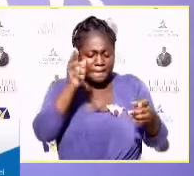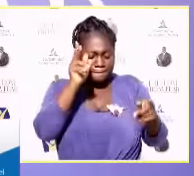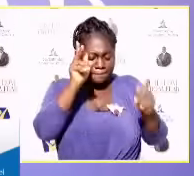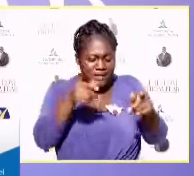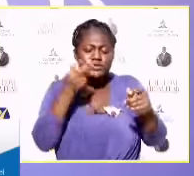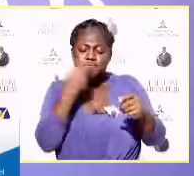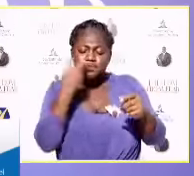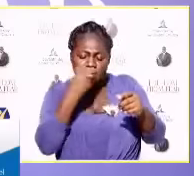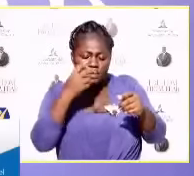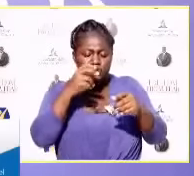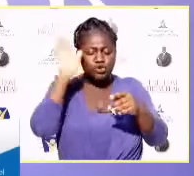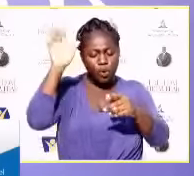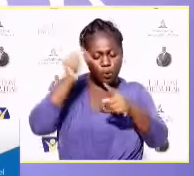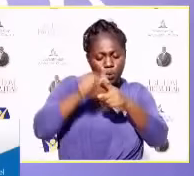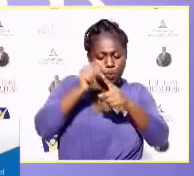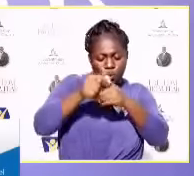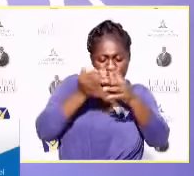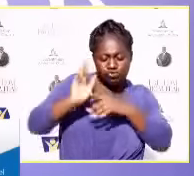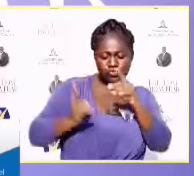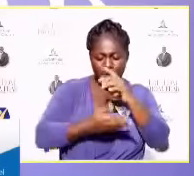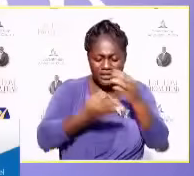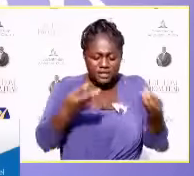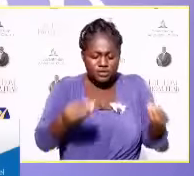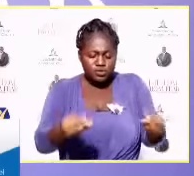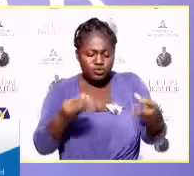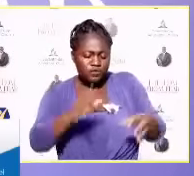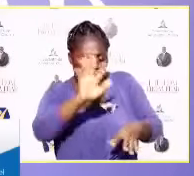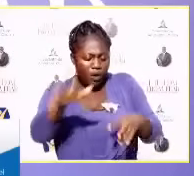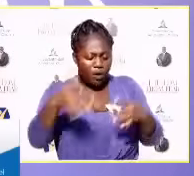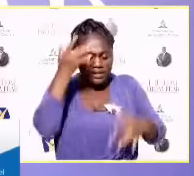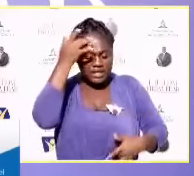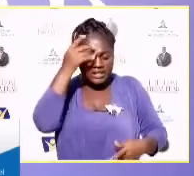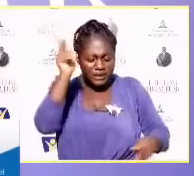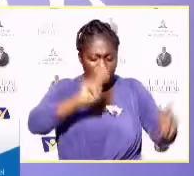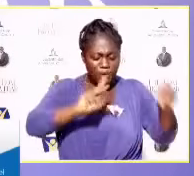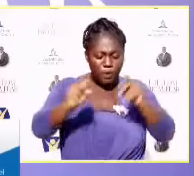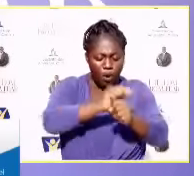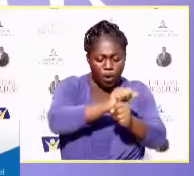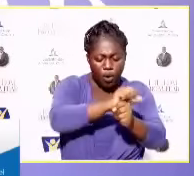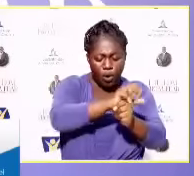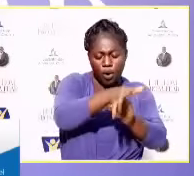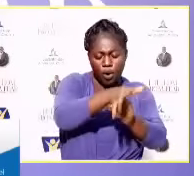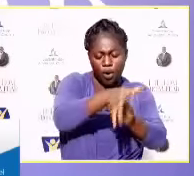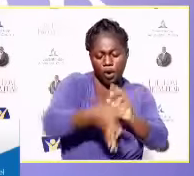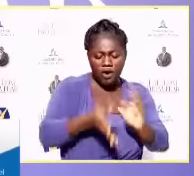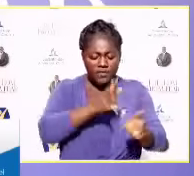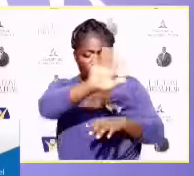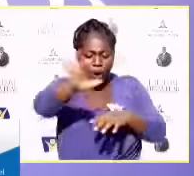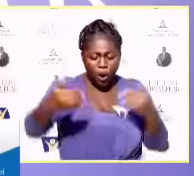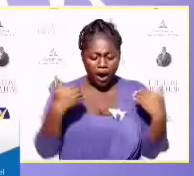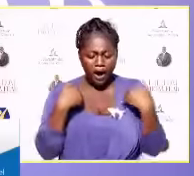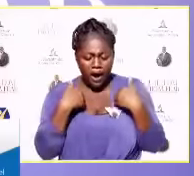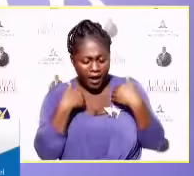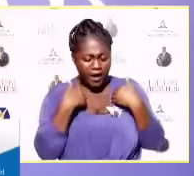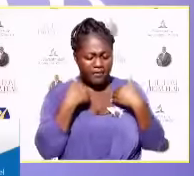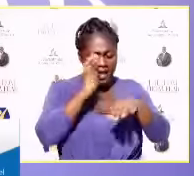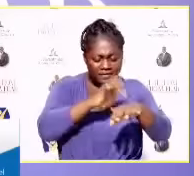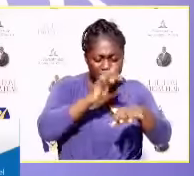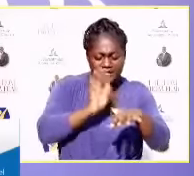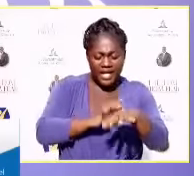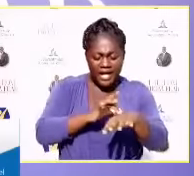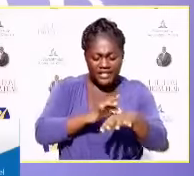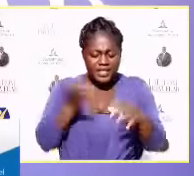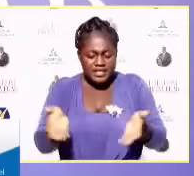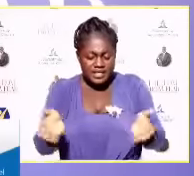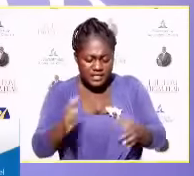of truth, I pray. Heal the sick. Remove COVID-19 from everyone who has it, who's currently listening right